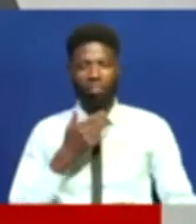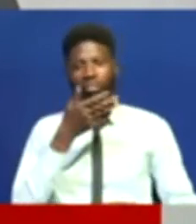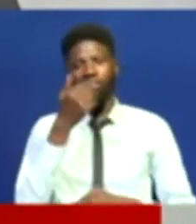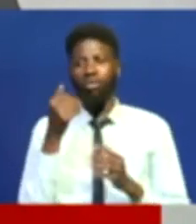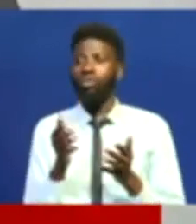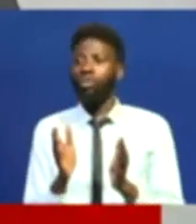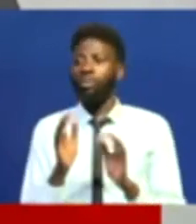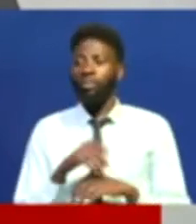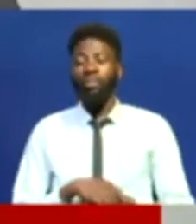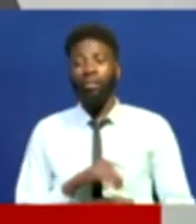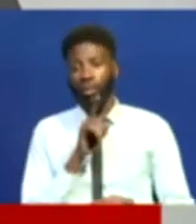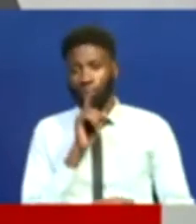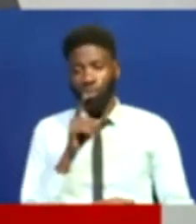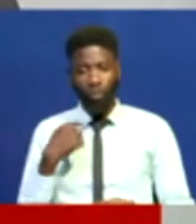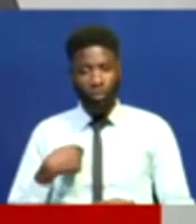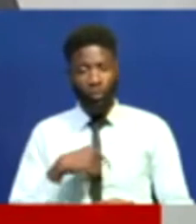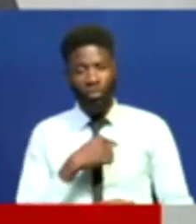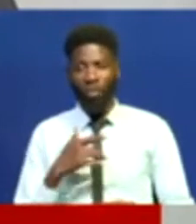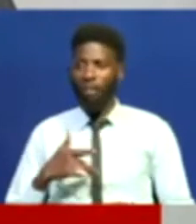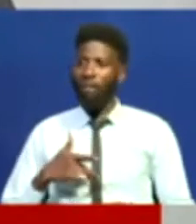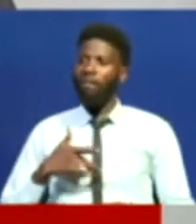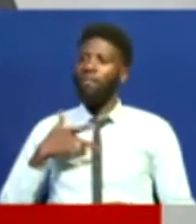Mm-hmm. So we feel that